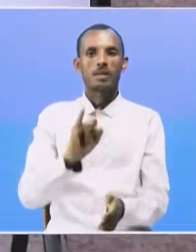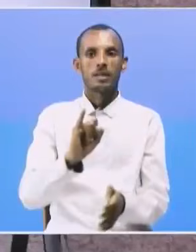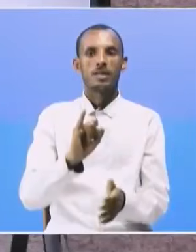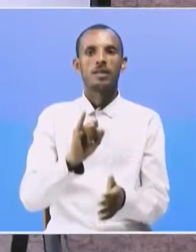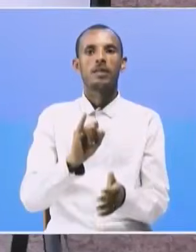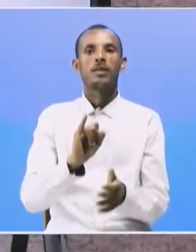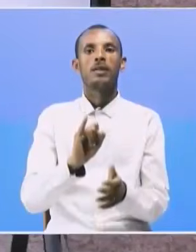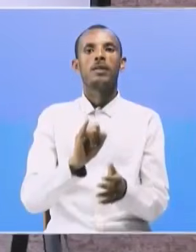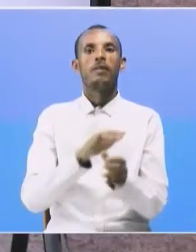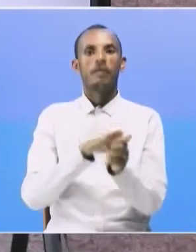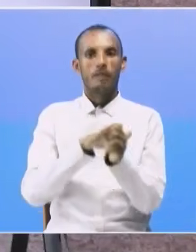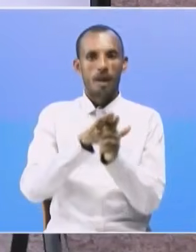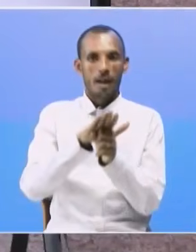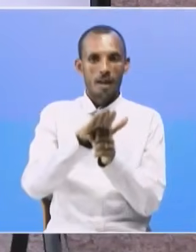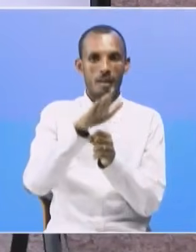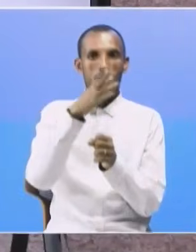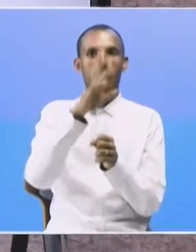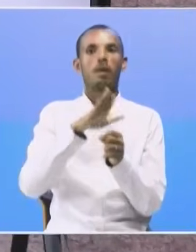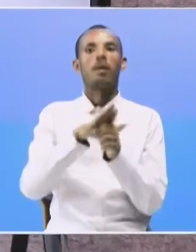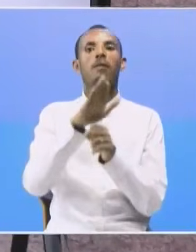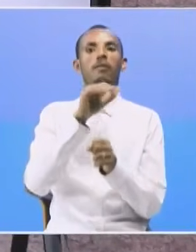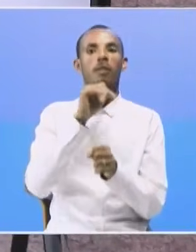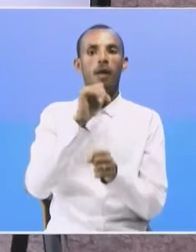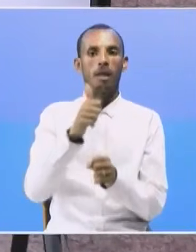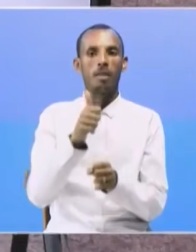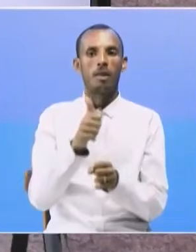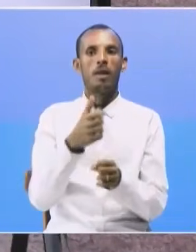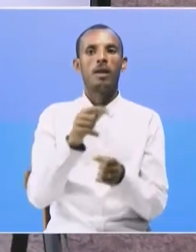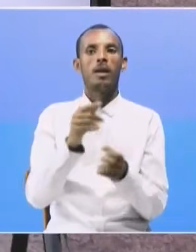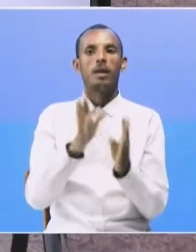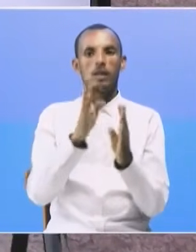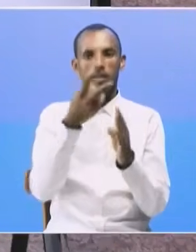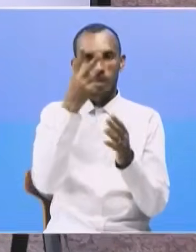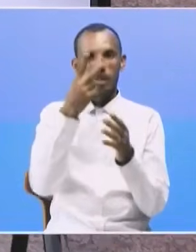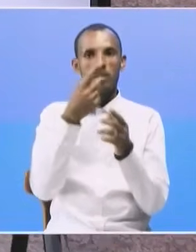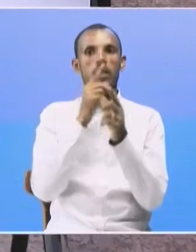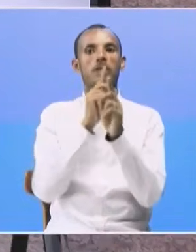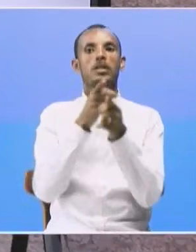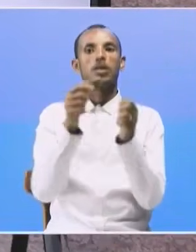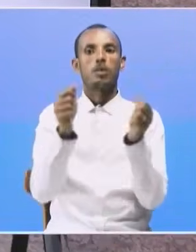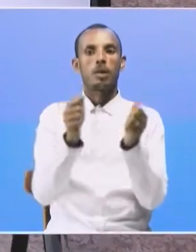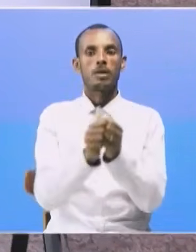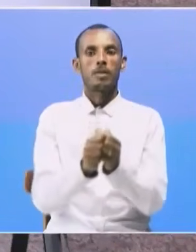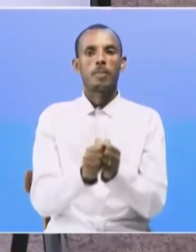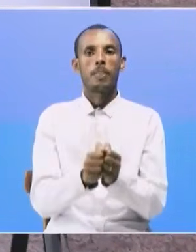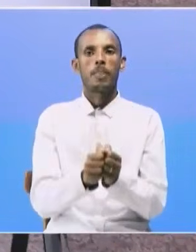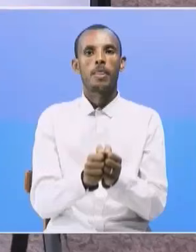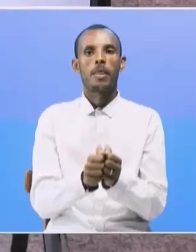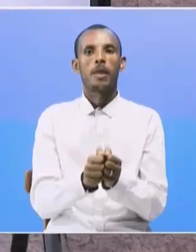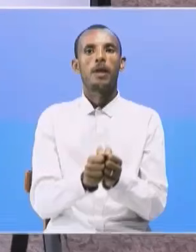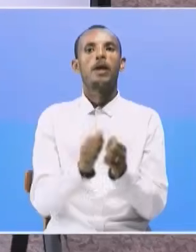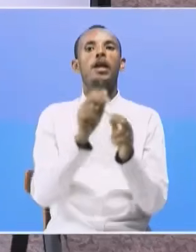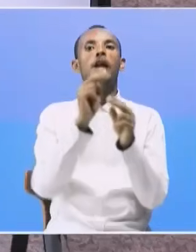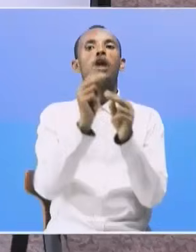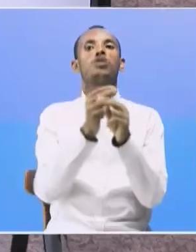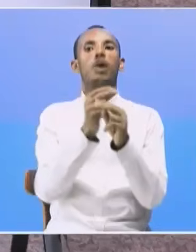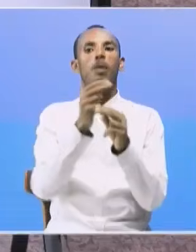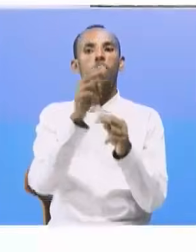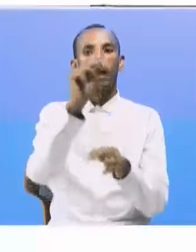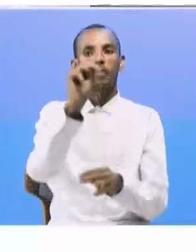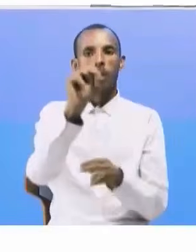finite set or infinite? Let's see the answer together. When we see natural